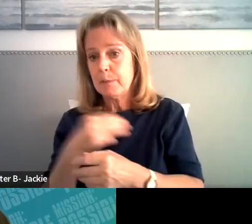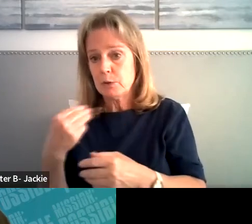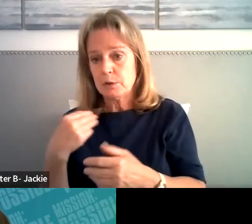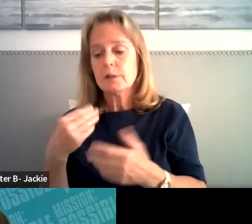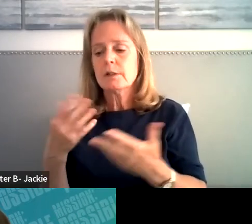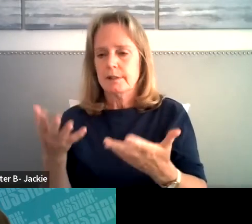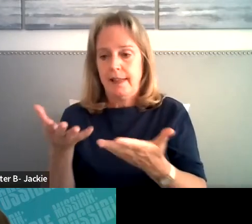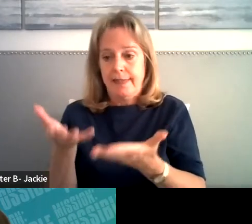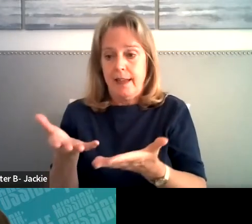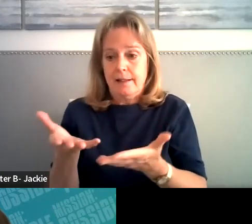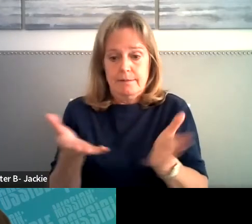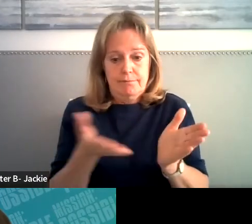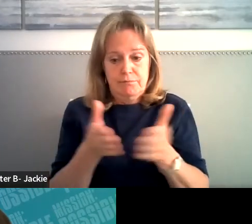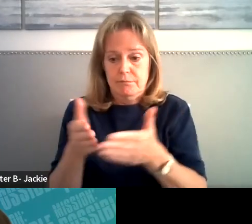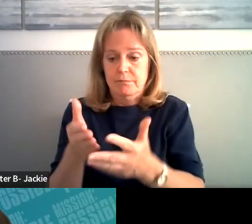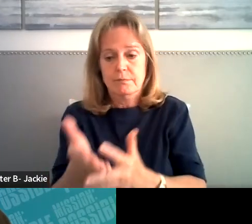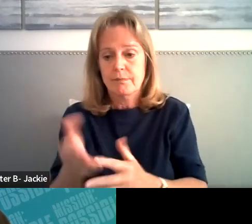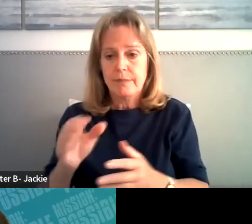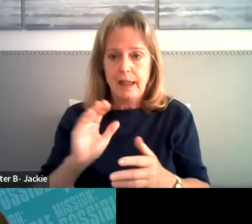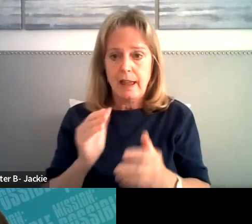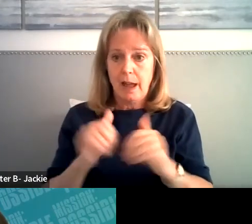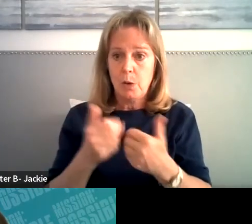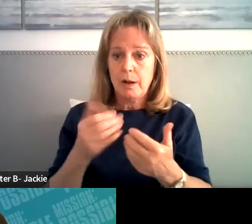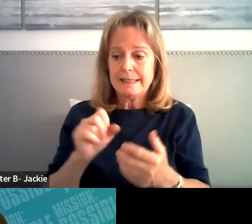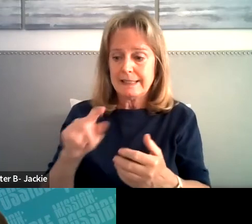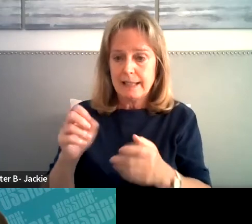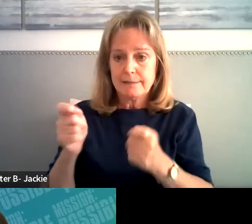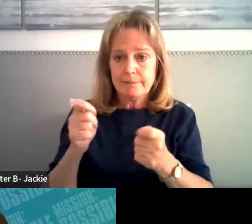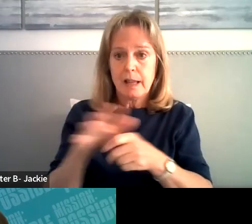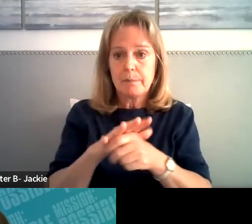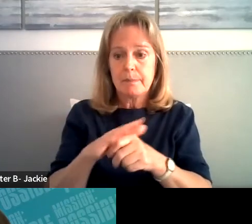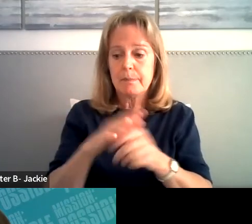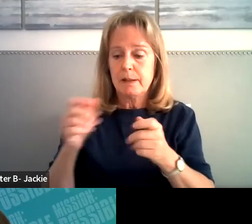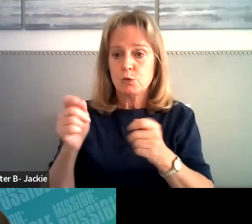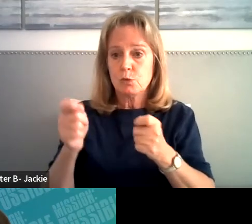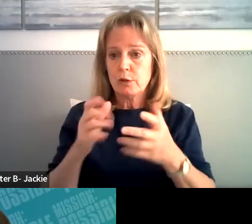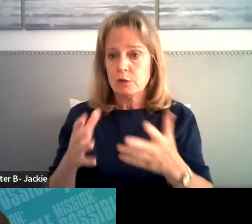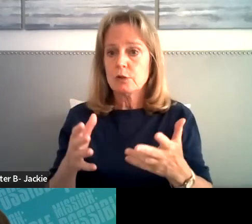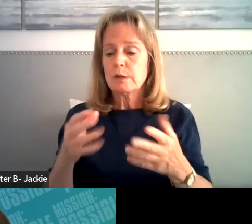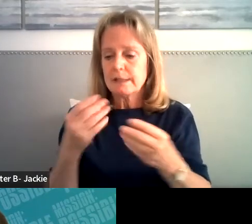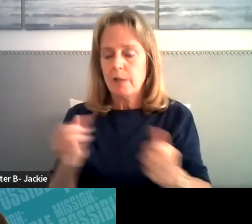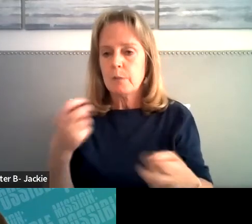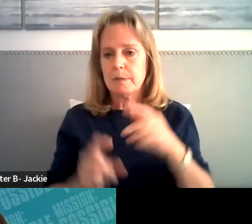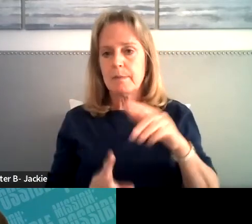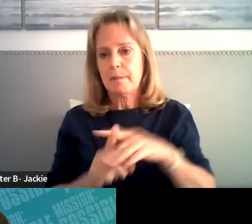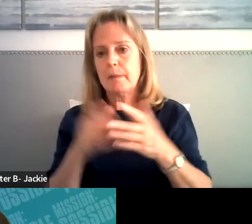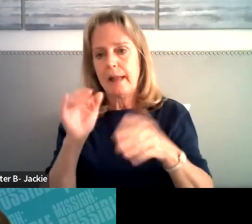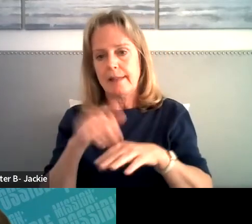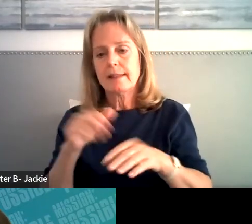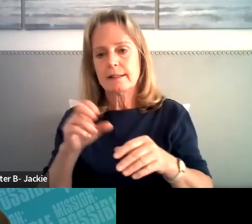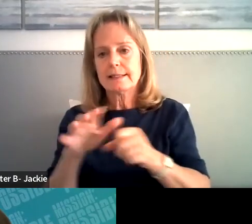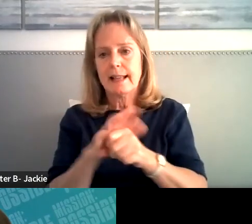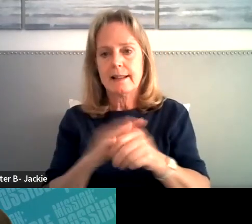avenue for our teachers and our site administrators to problem solve concerns at the site level.